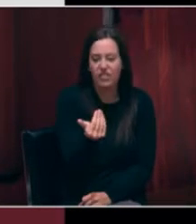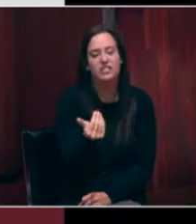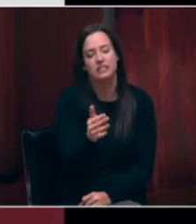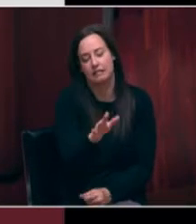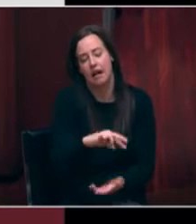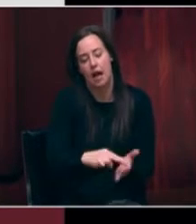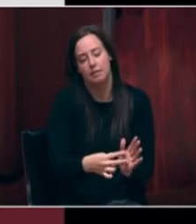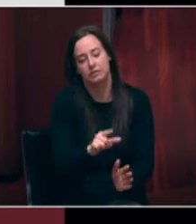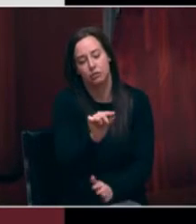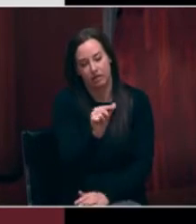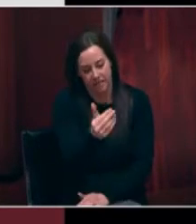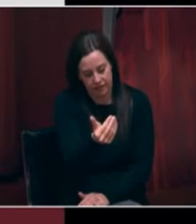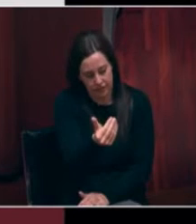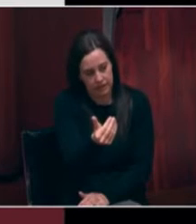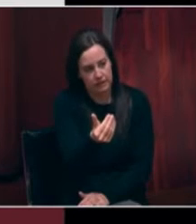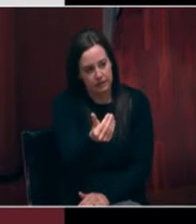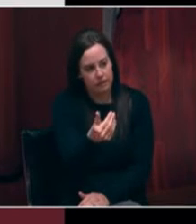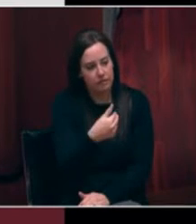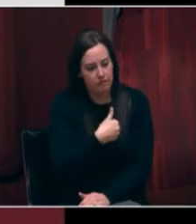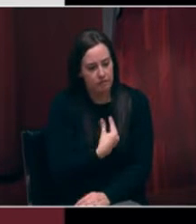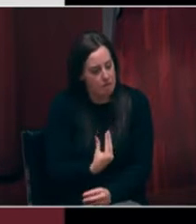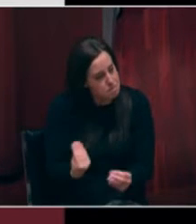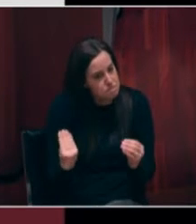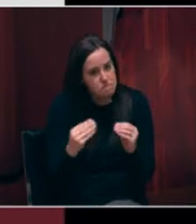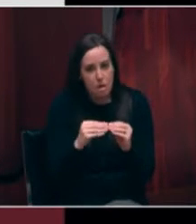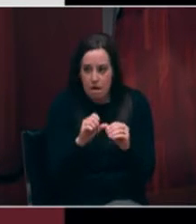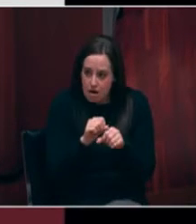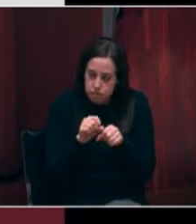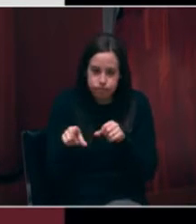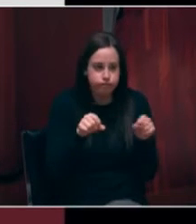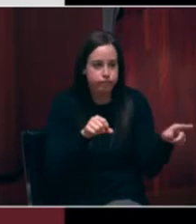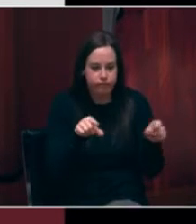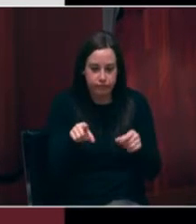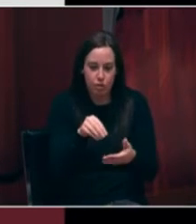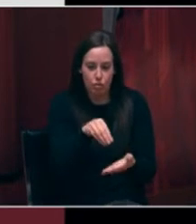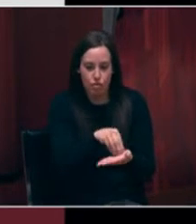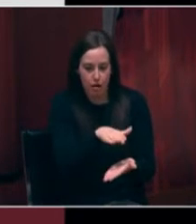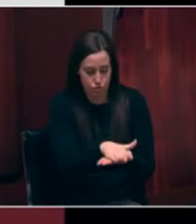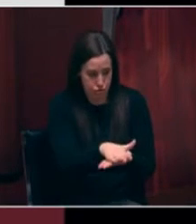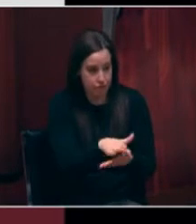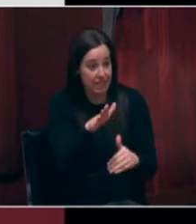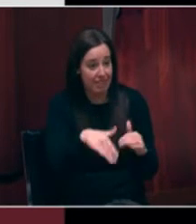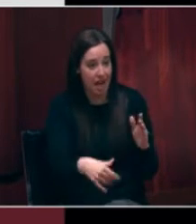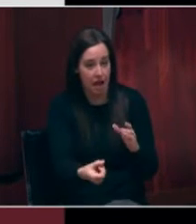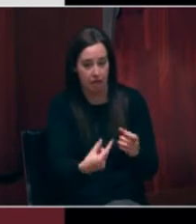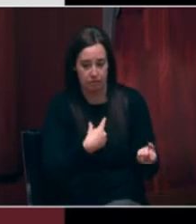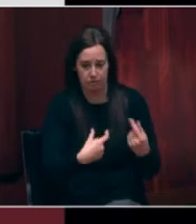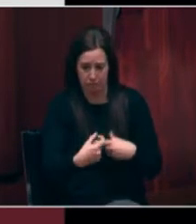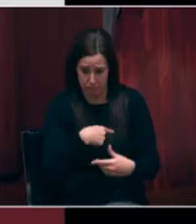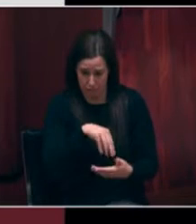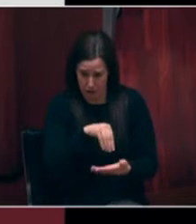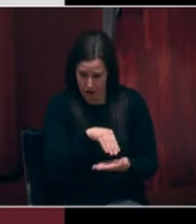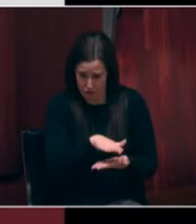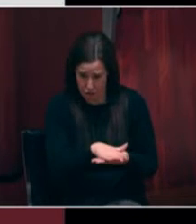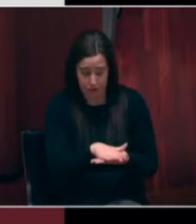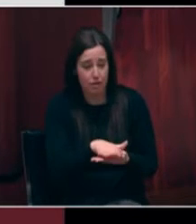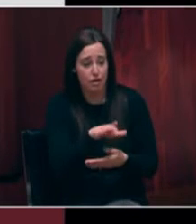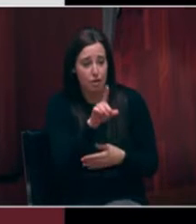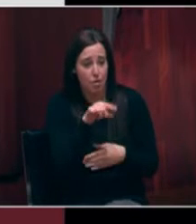we had more disposal, more outgoing records than incoming records. But it was close. It was 1.2 million to 1.1